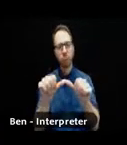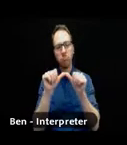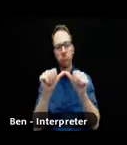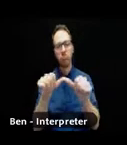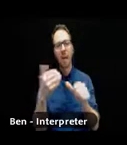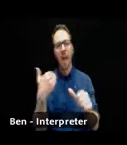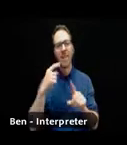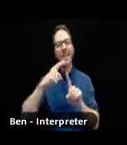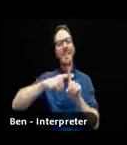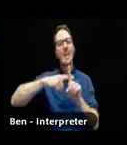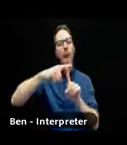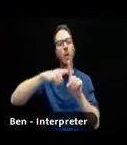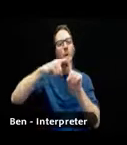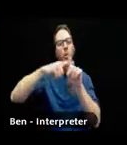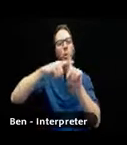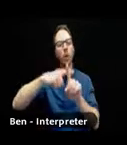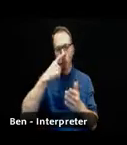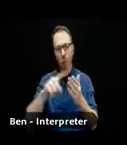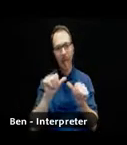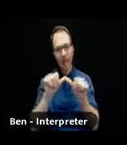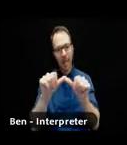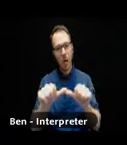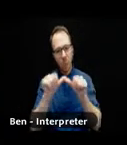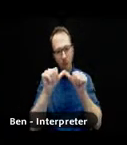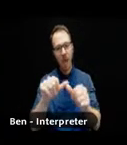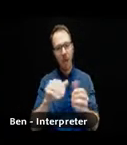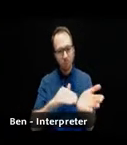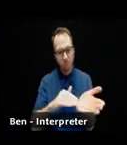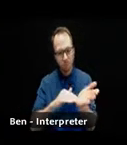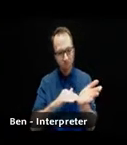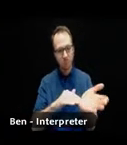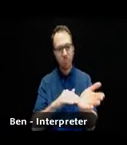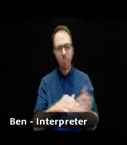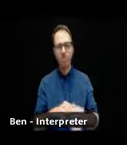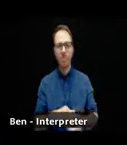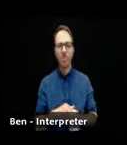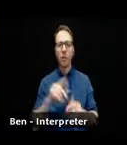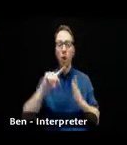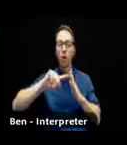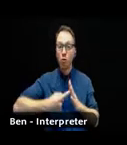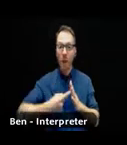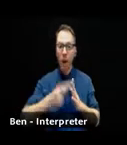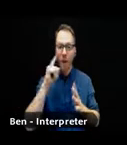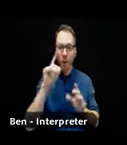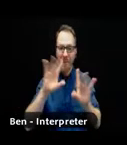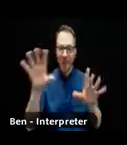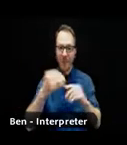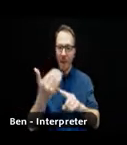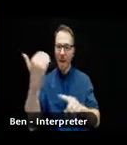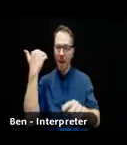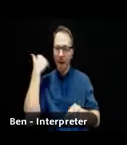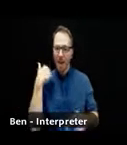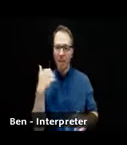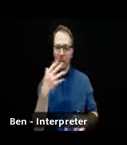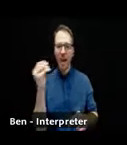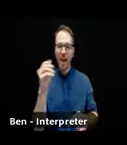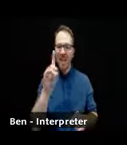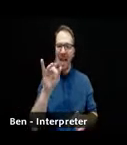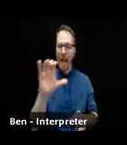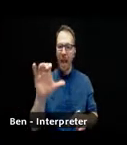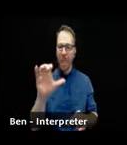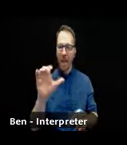temperature check that continues to be taken on sort of the triggers for the violence in the past and the dynamics that gave rise